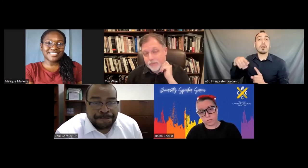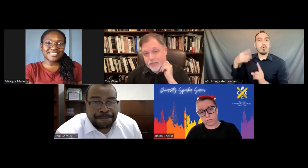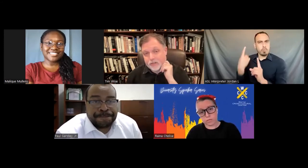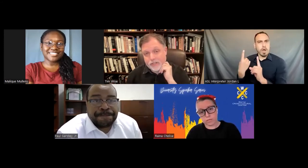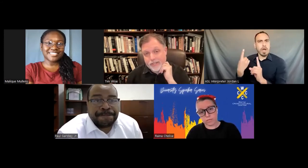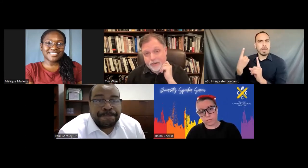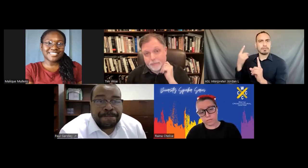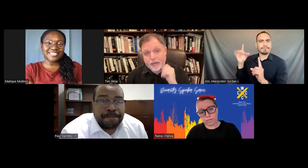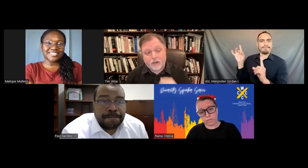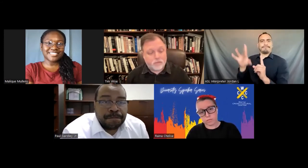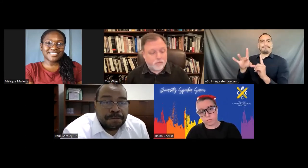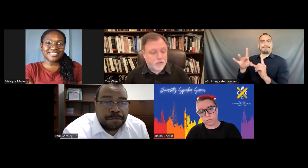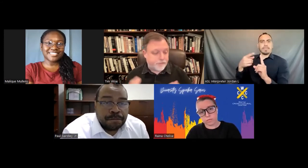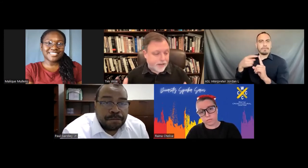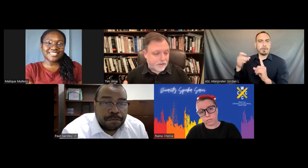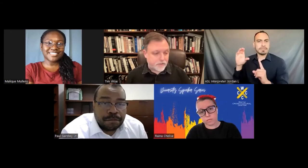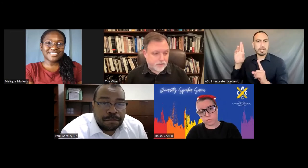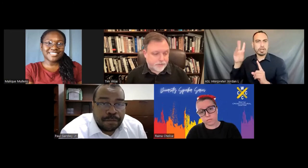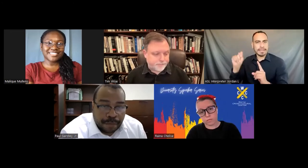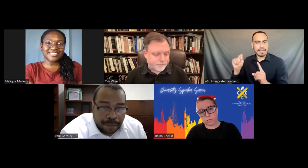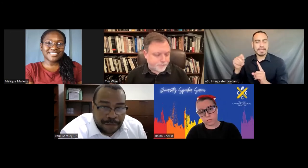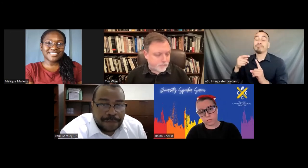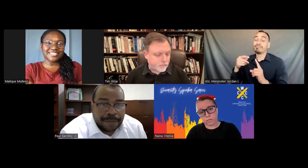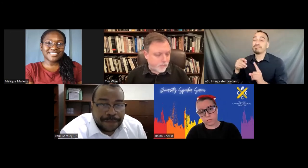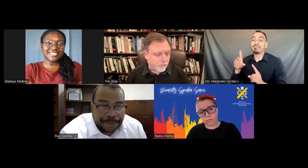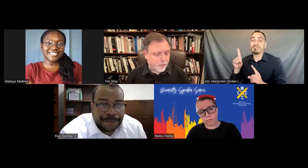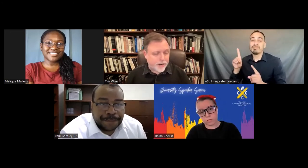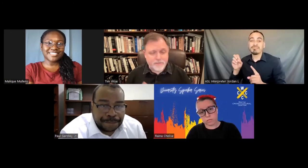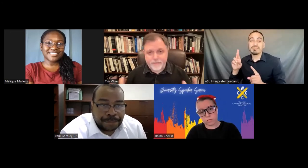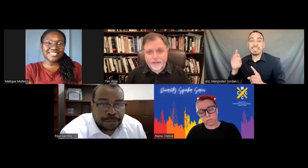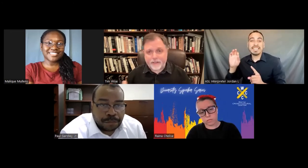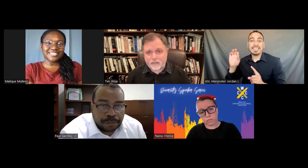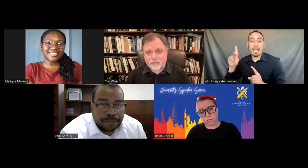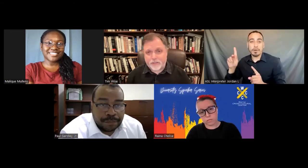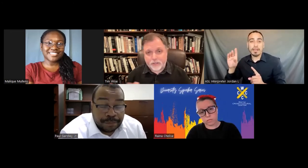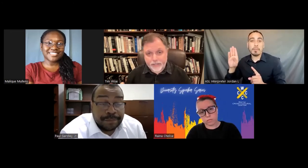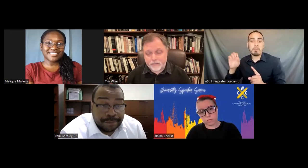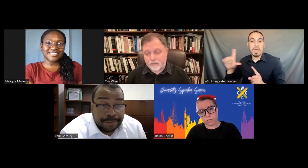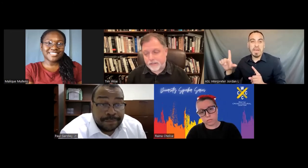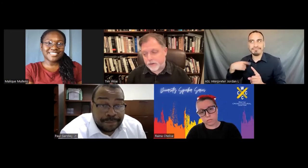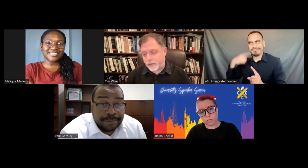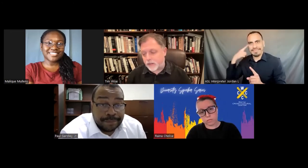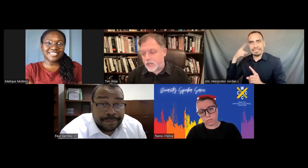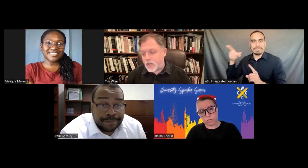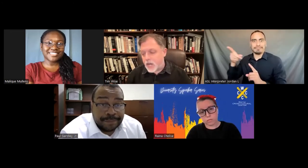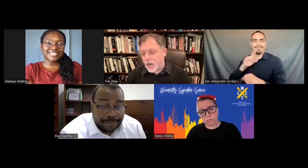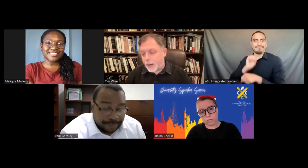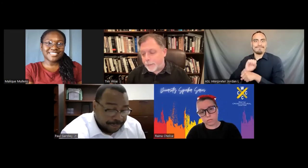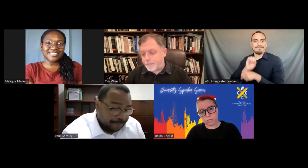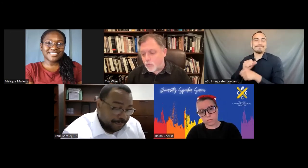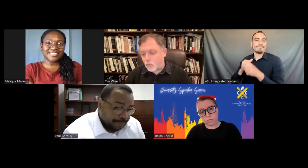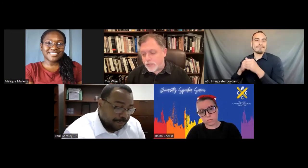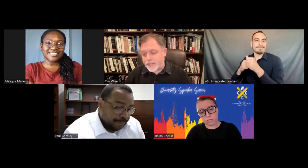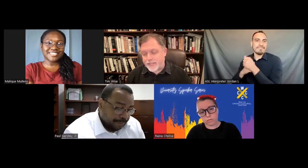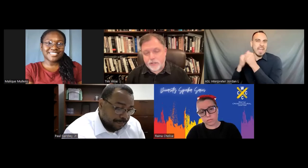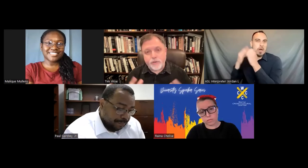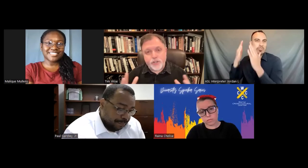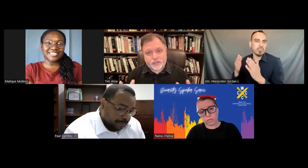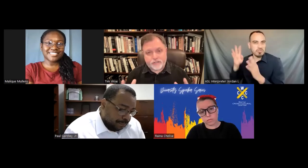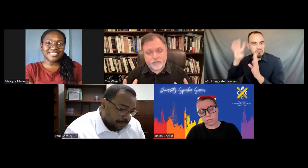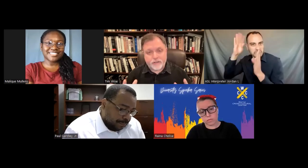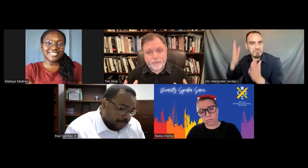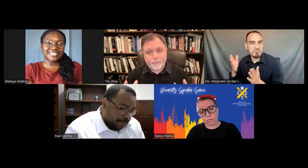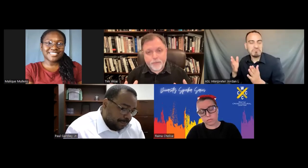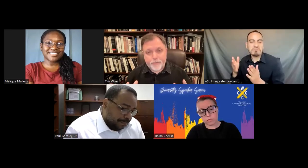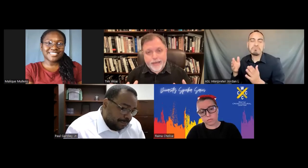theory, and particularly Derrick Bell, one of the founders of it, perhaps the founder of it, the late Derrick Bell, was this